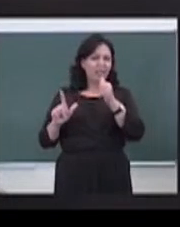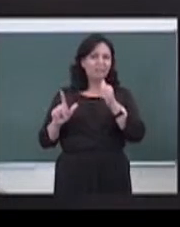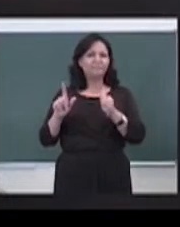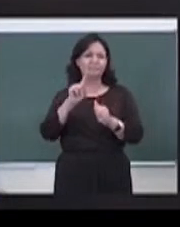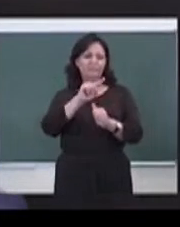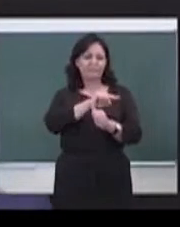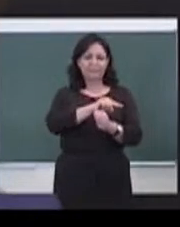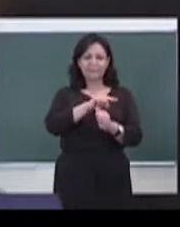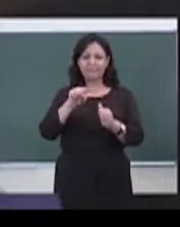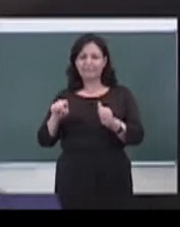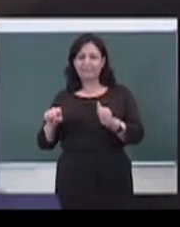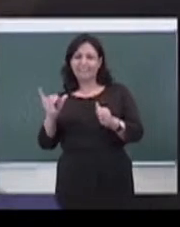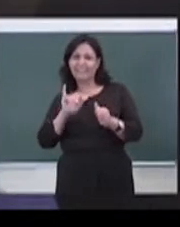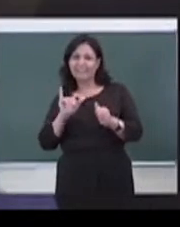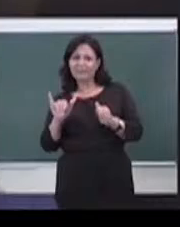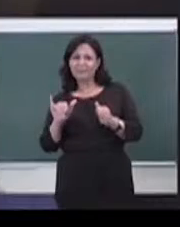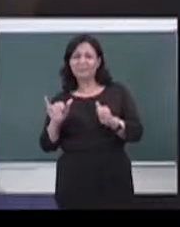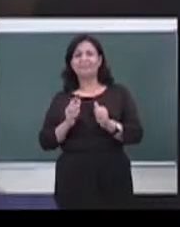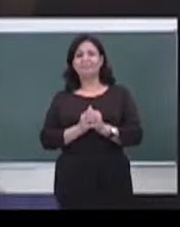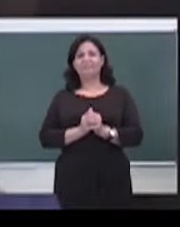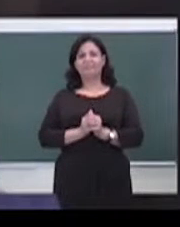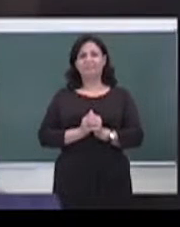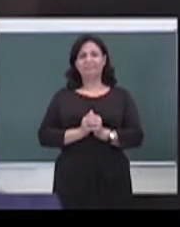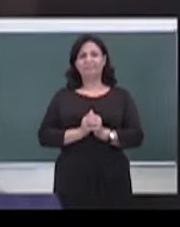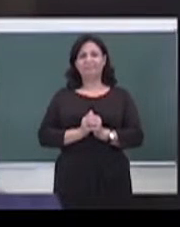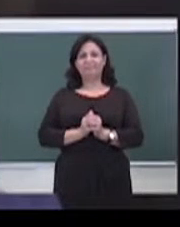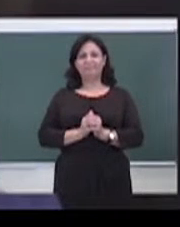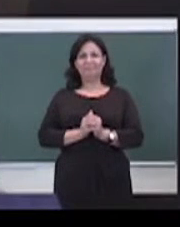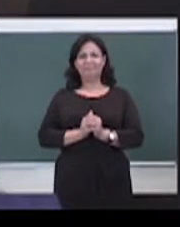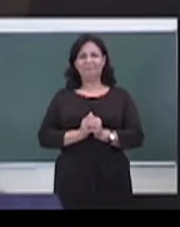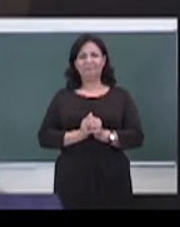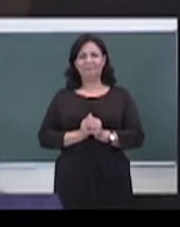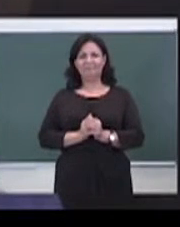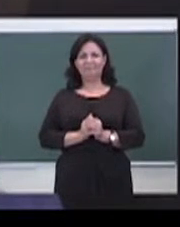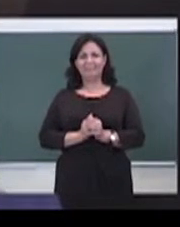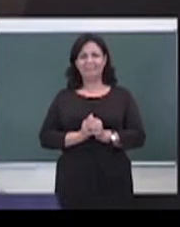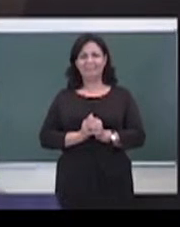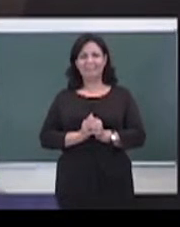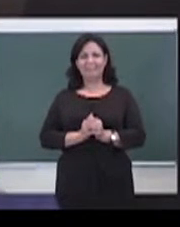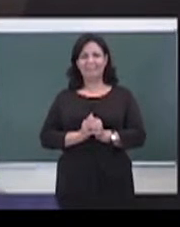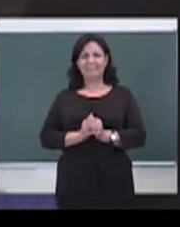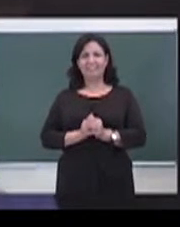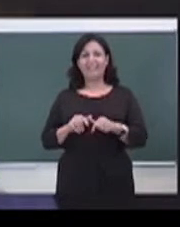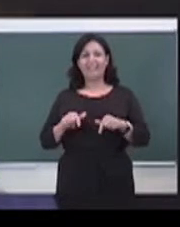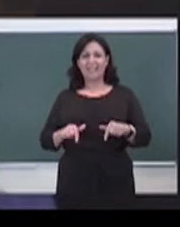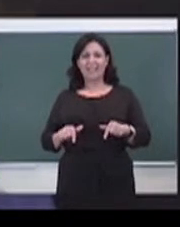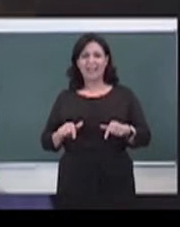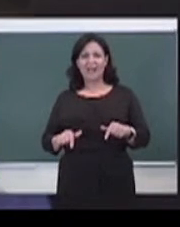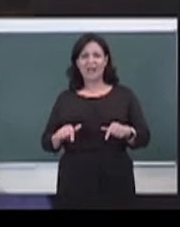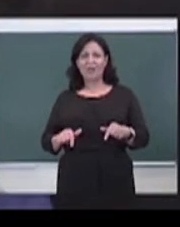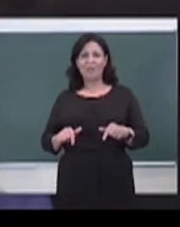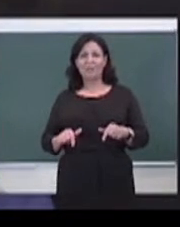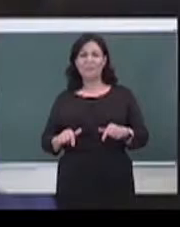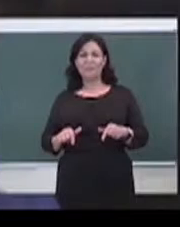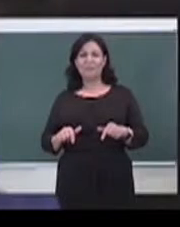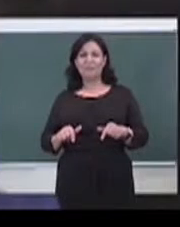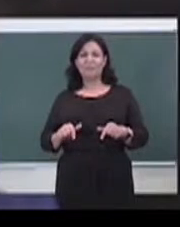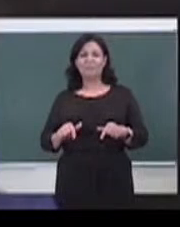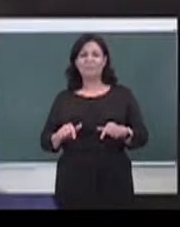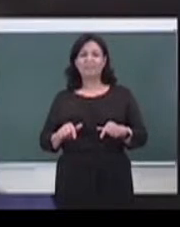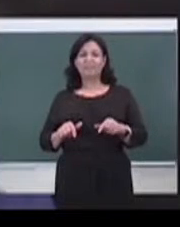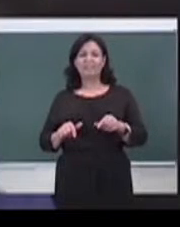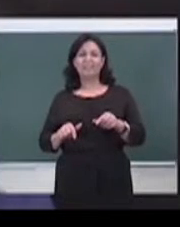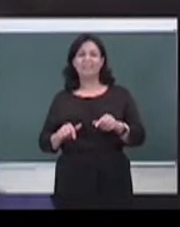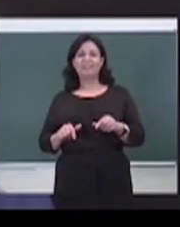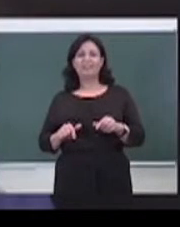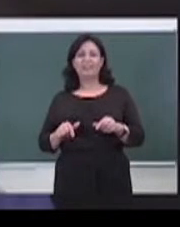Very good. I hope you're following at home as well. Now, I want you to identify the item on